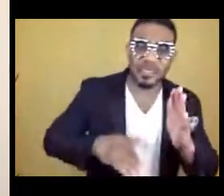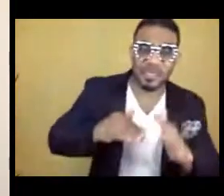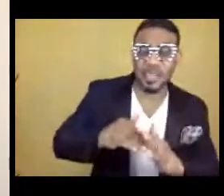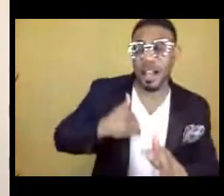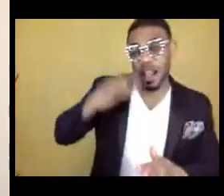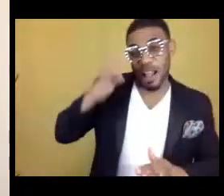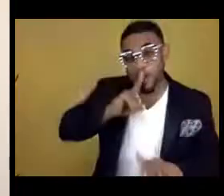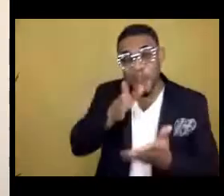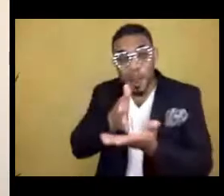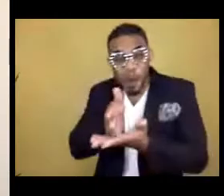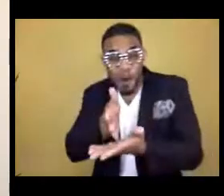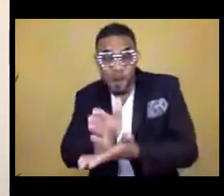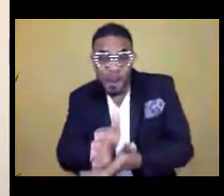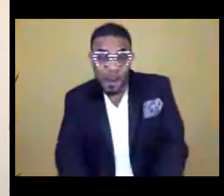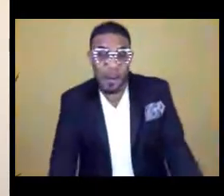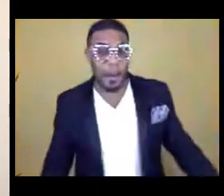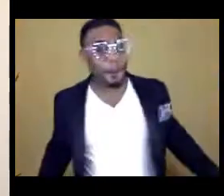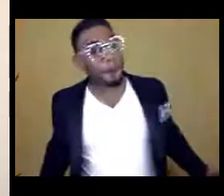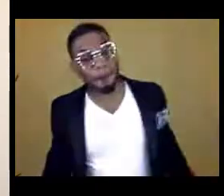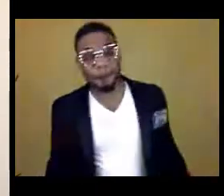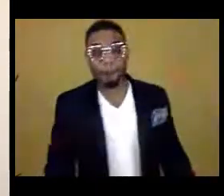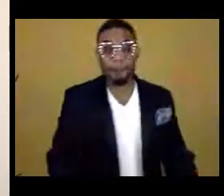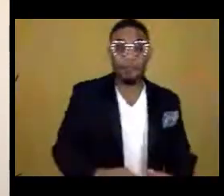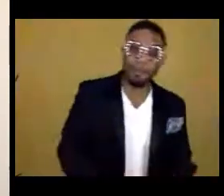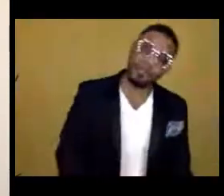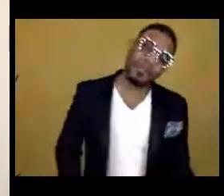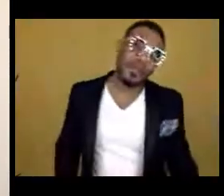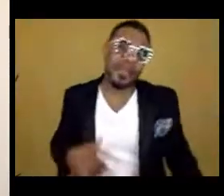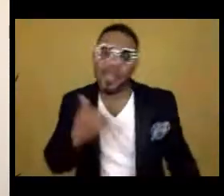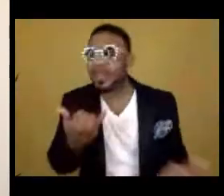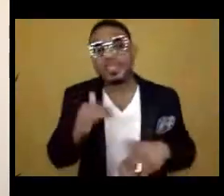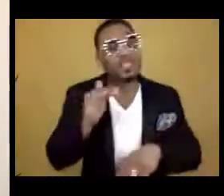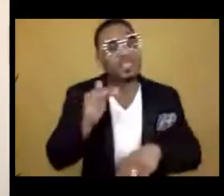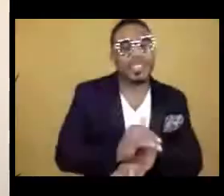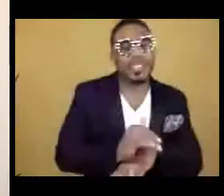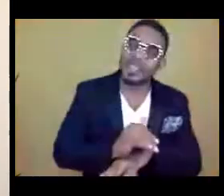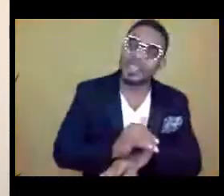be alright, but I'm not tonight.